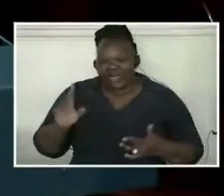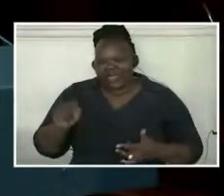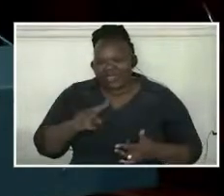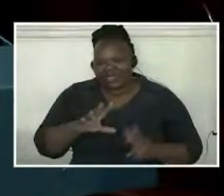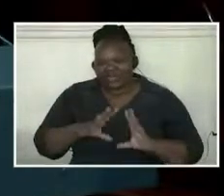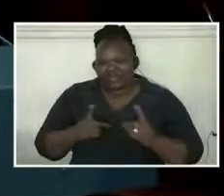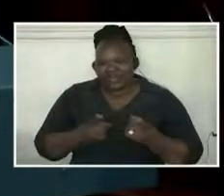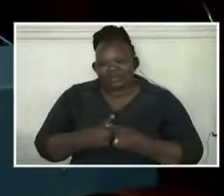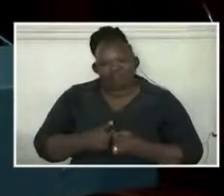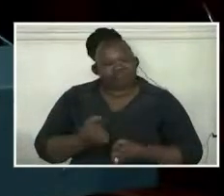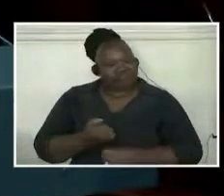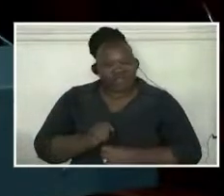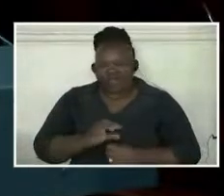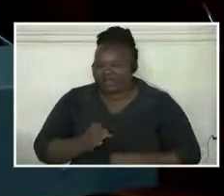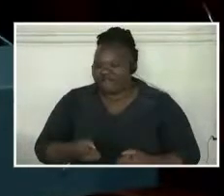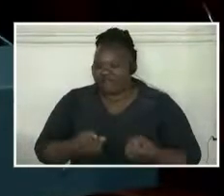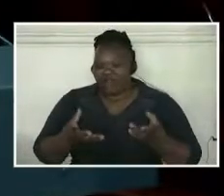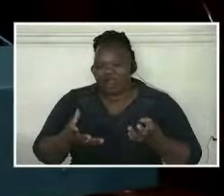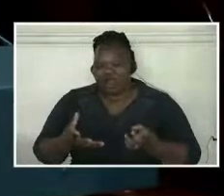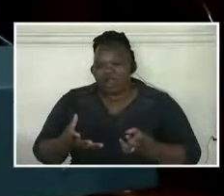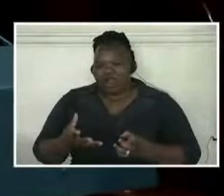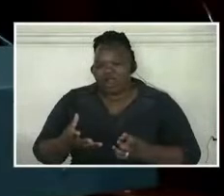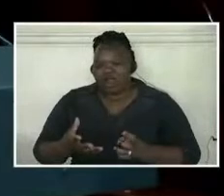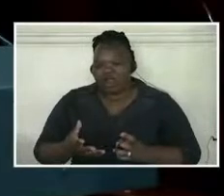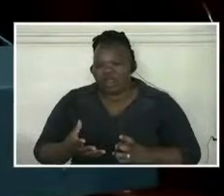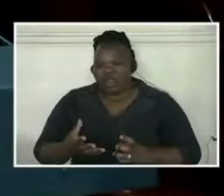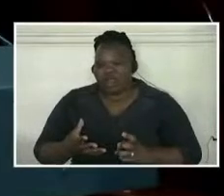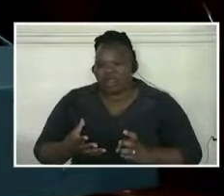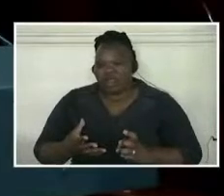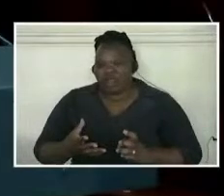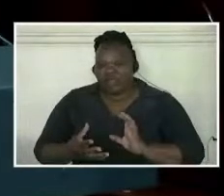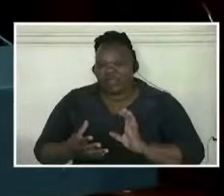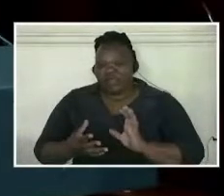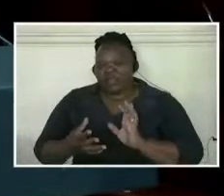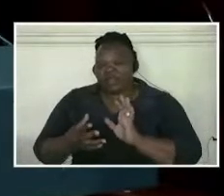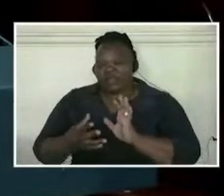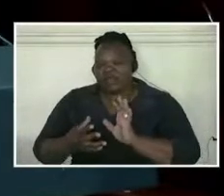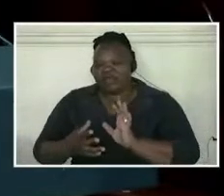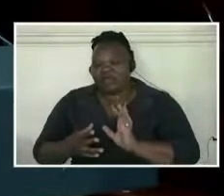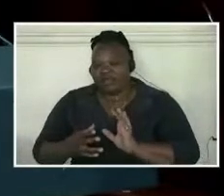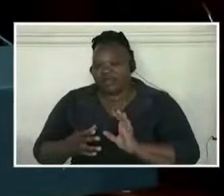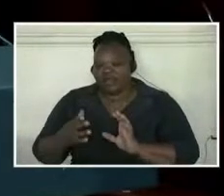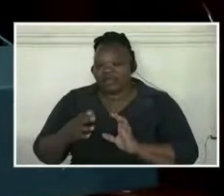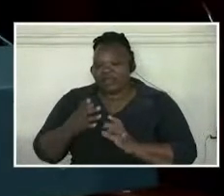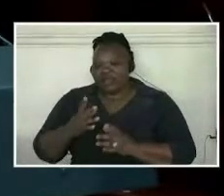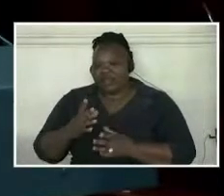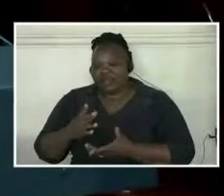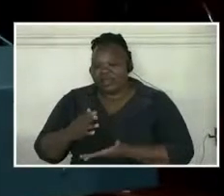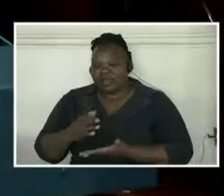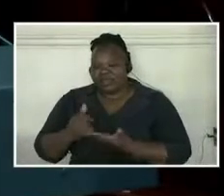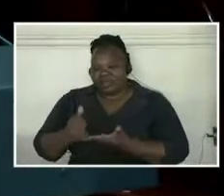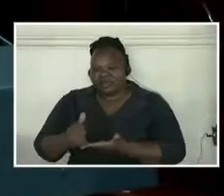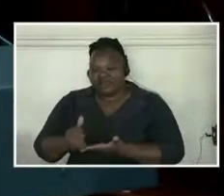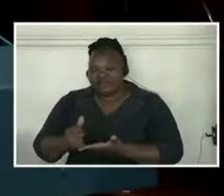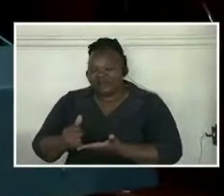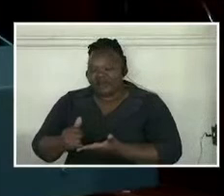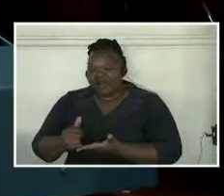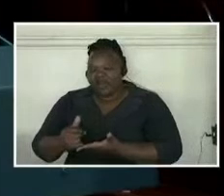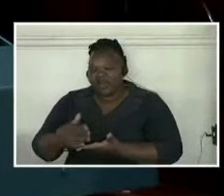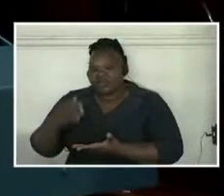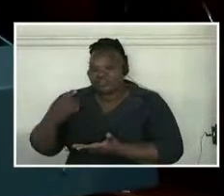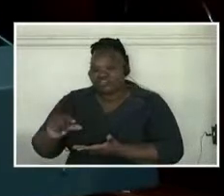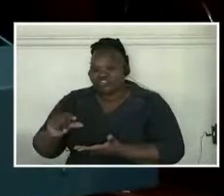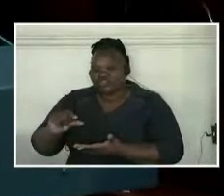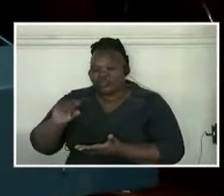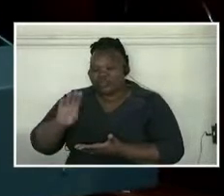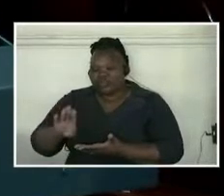has not provided specific performance indicator targets which talk to gender-based violence in terms of